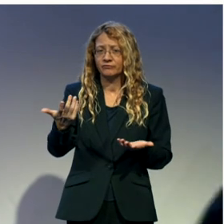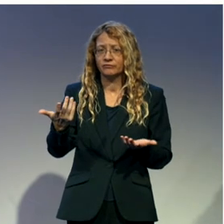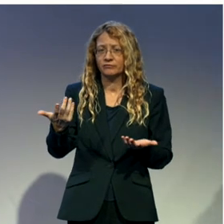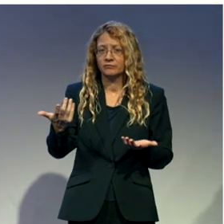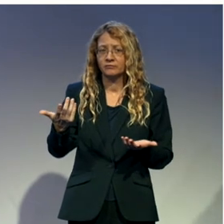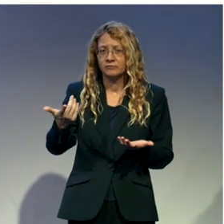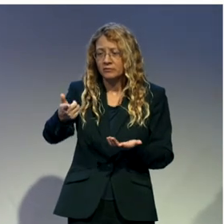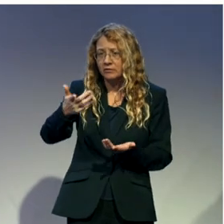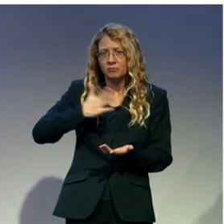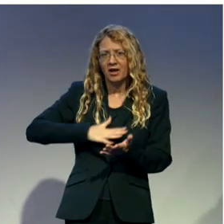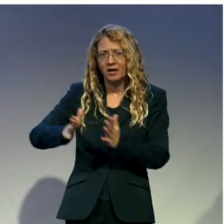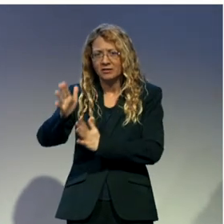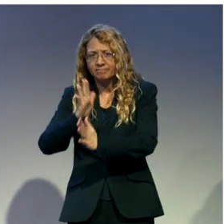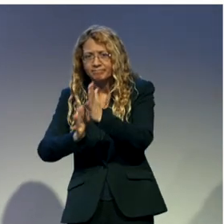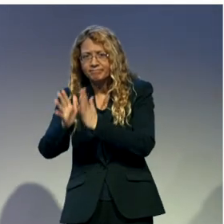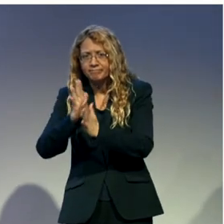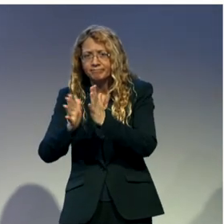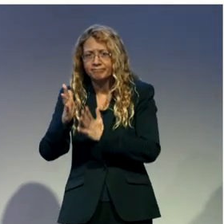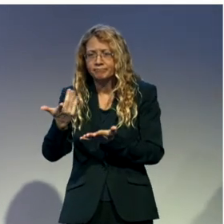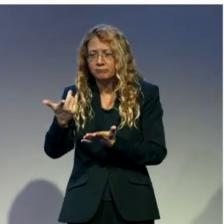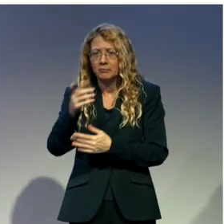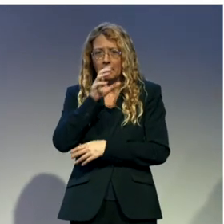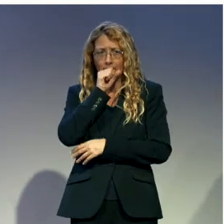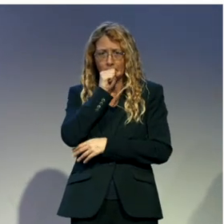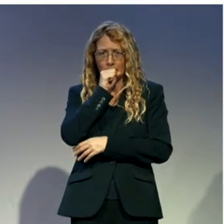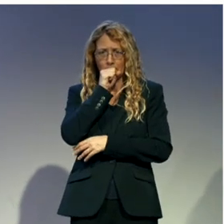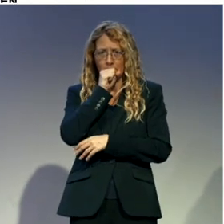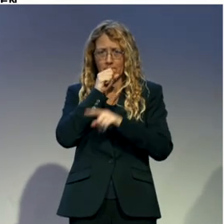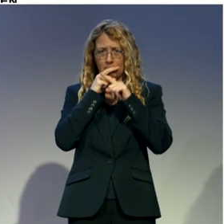the number of deaths keep increasing by the day.